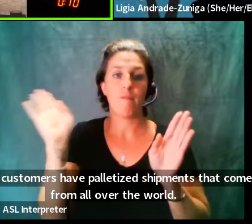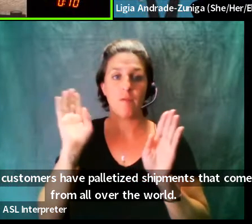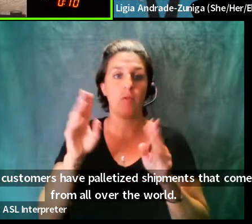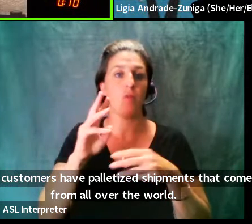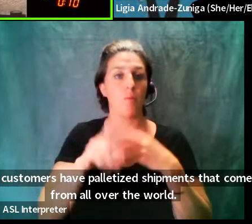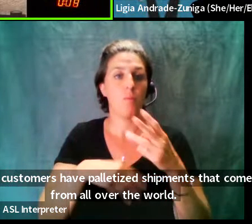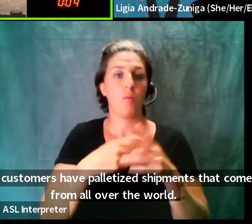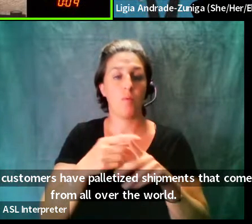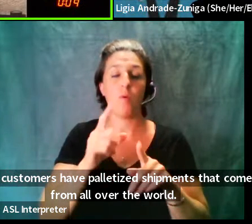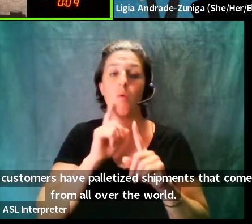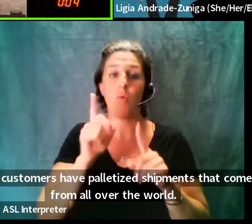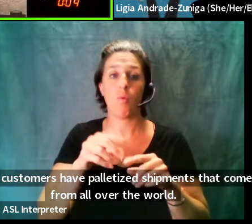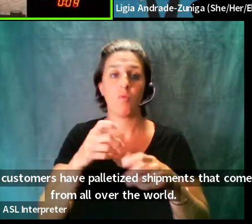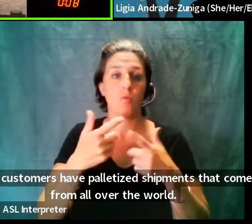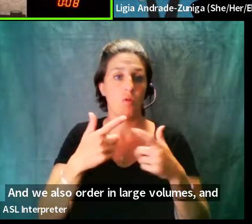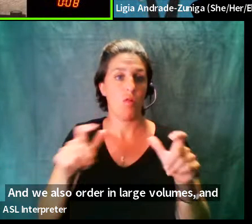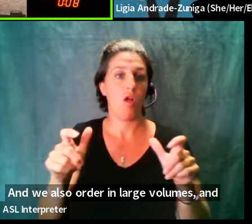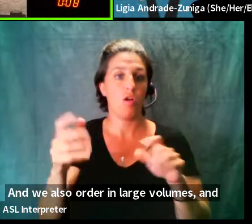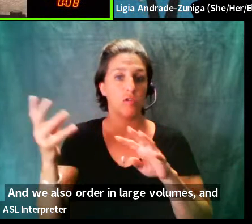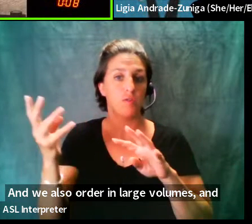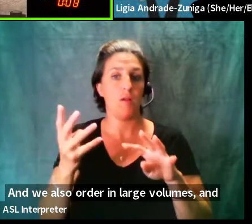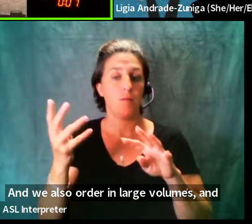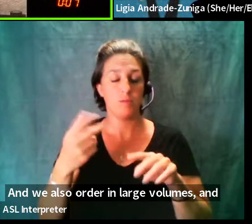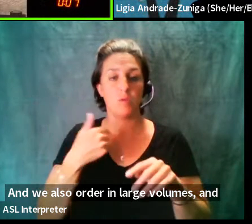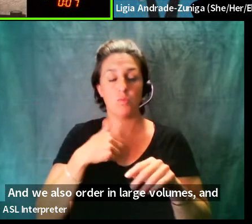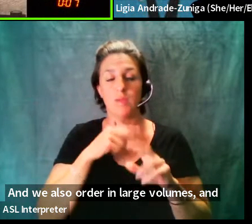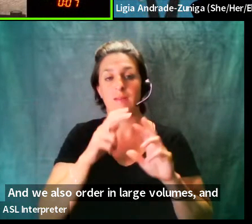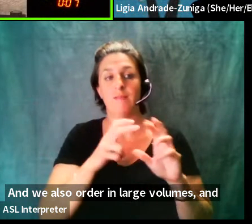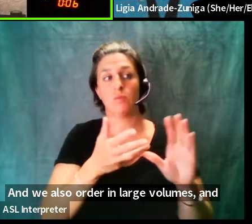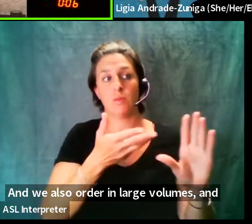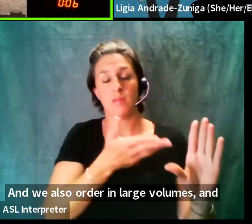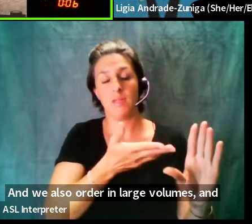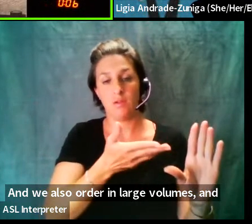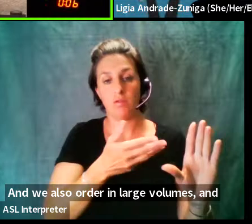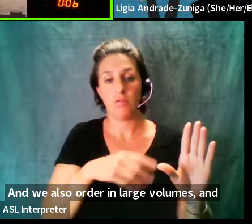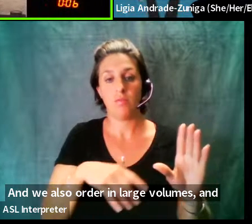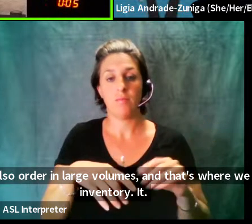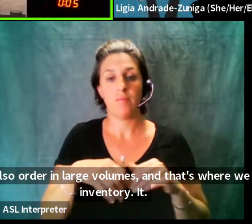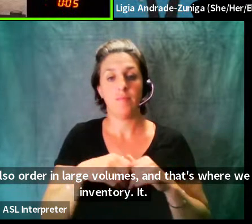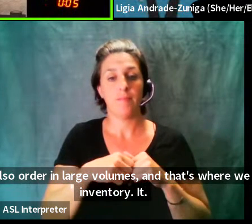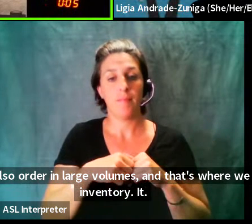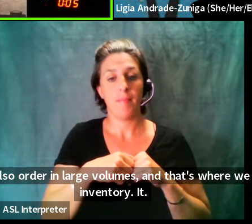in large volumes, and that's where we inventory it in 880 Hinckley.